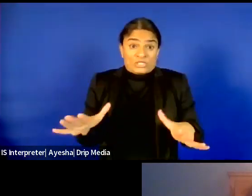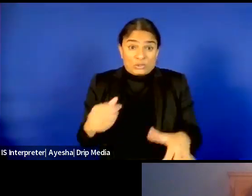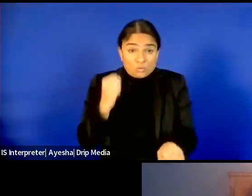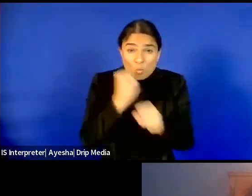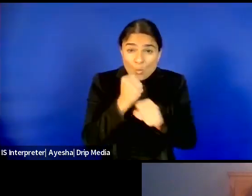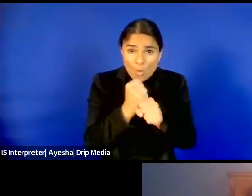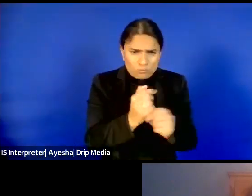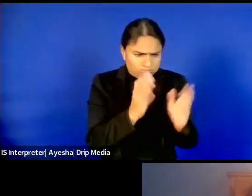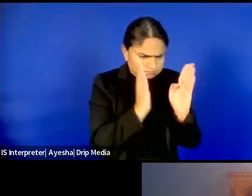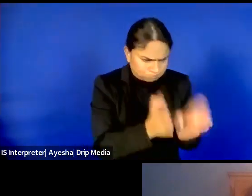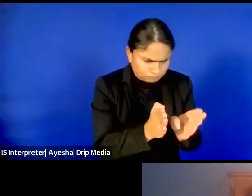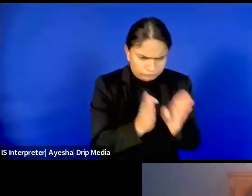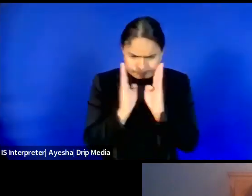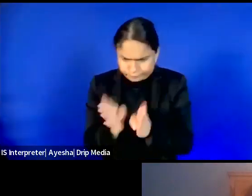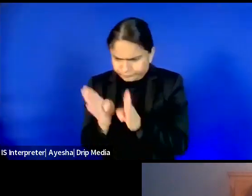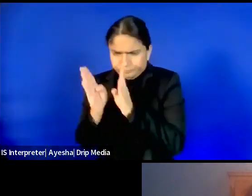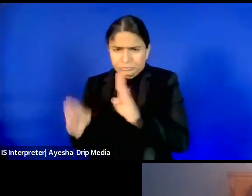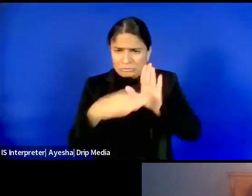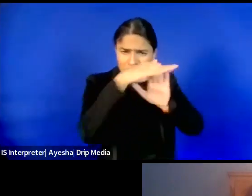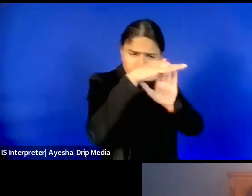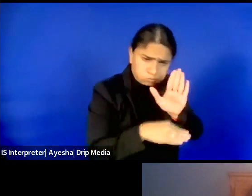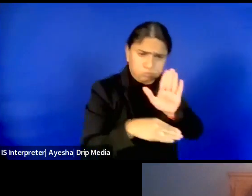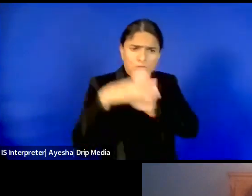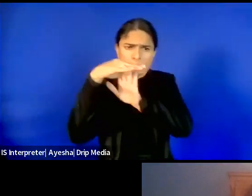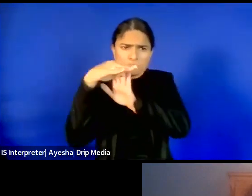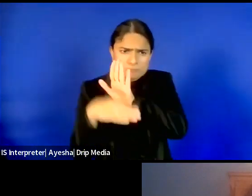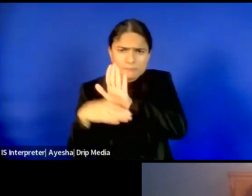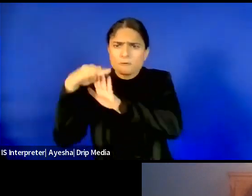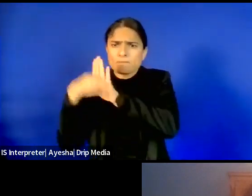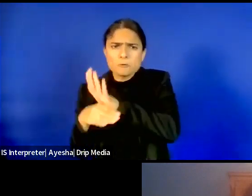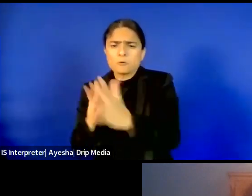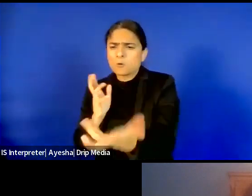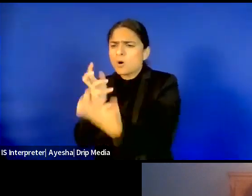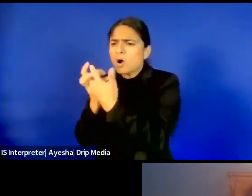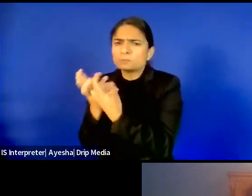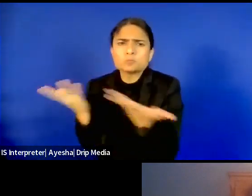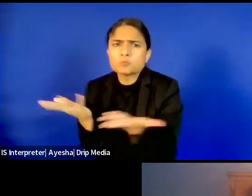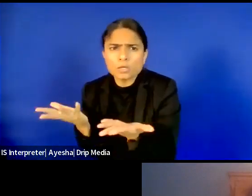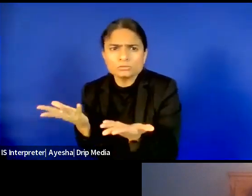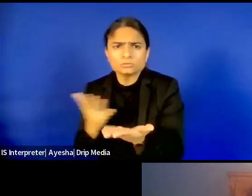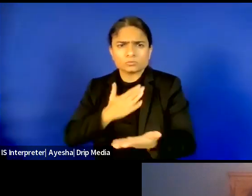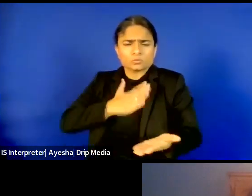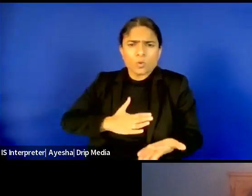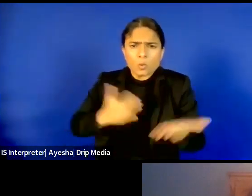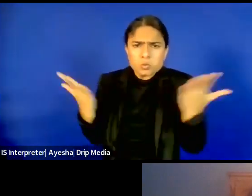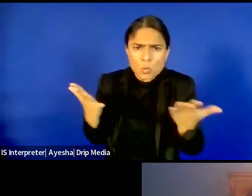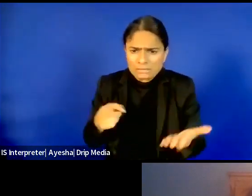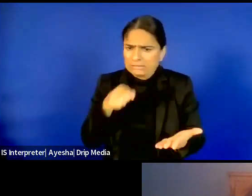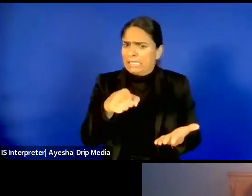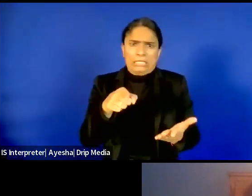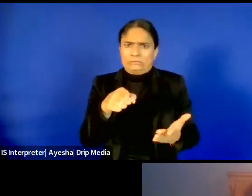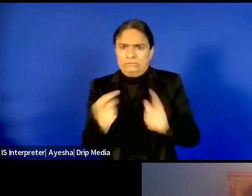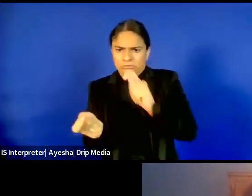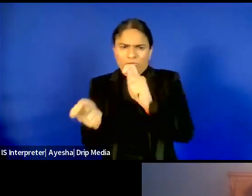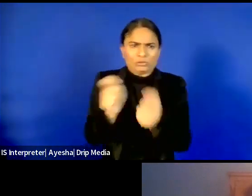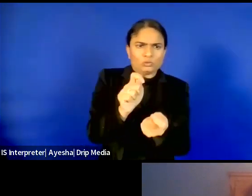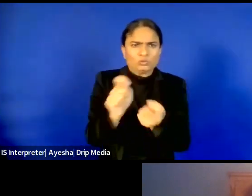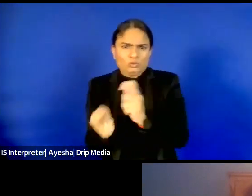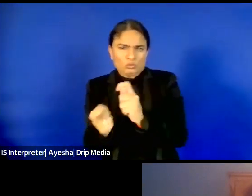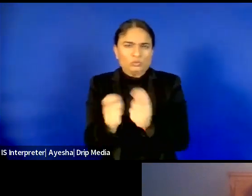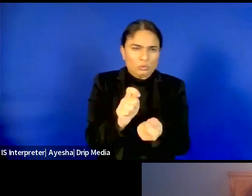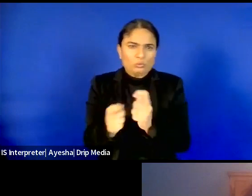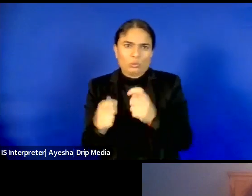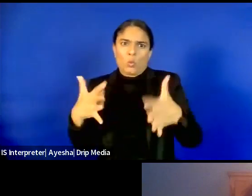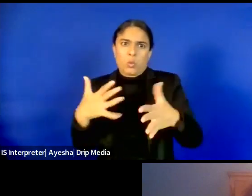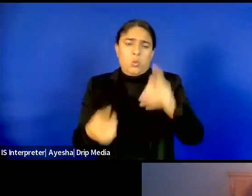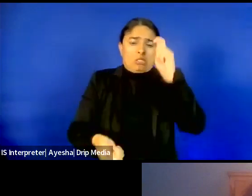amendments that needed to be made in the convening spaces. And also training. I think that's a key